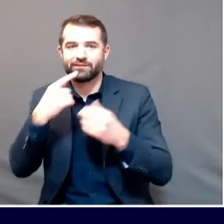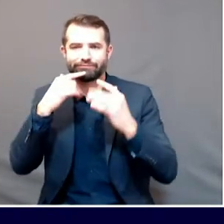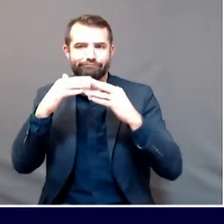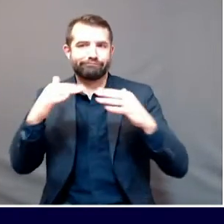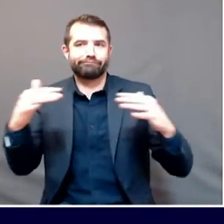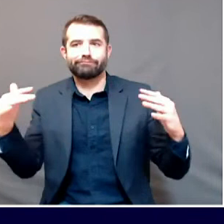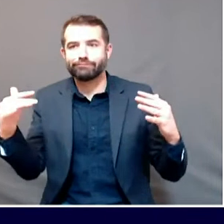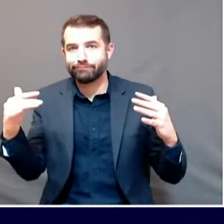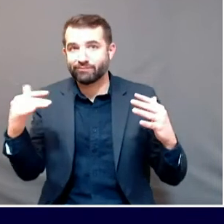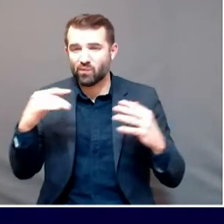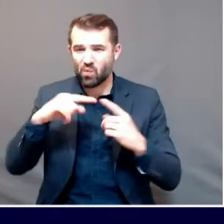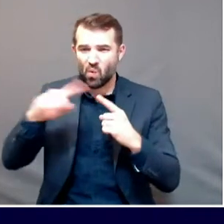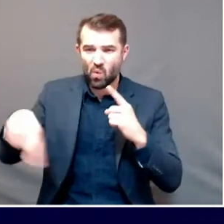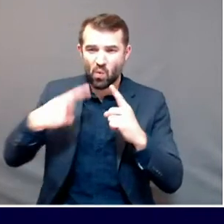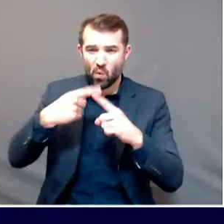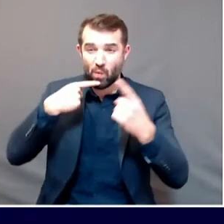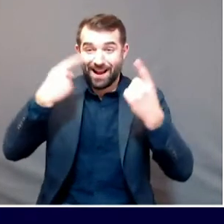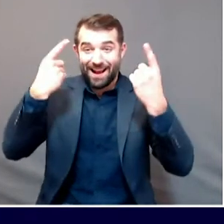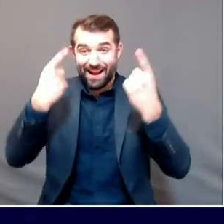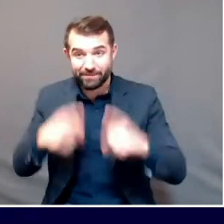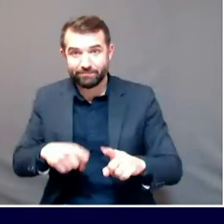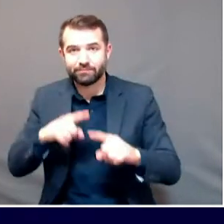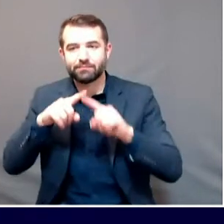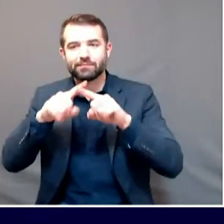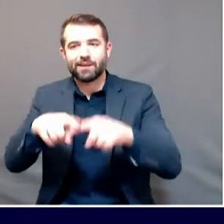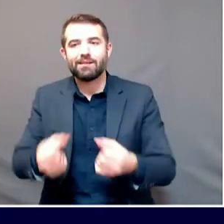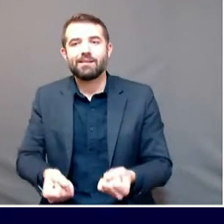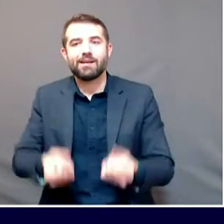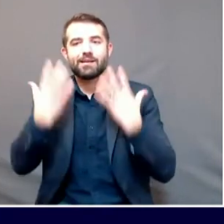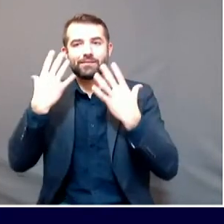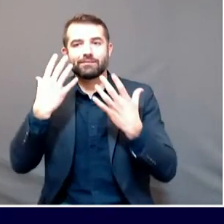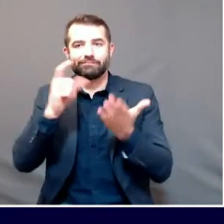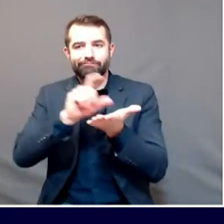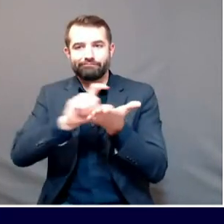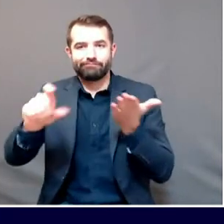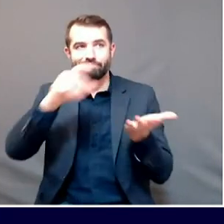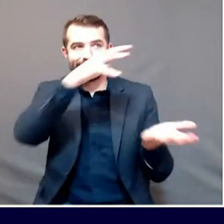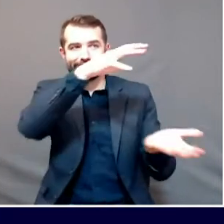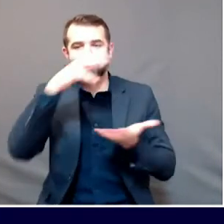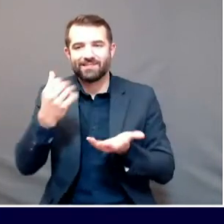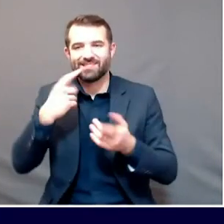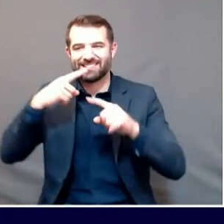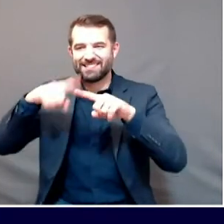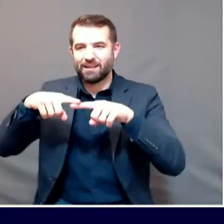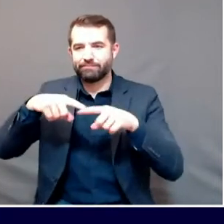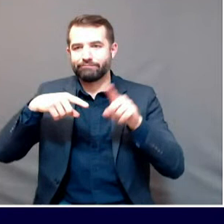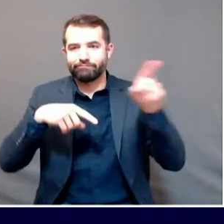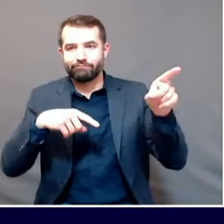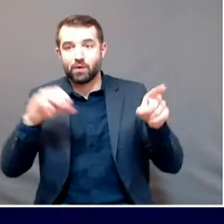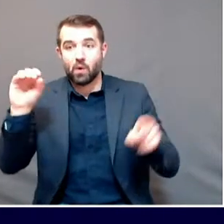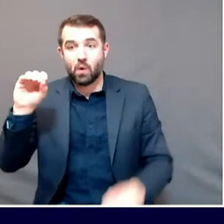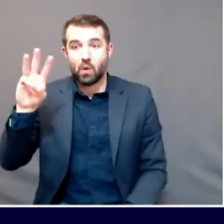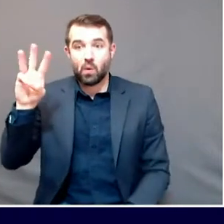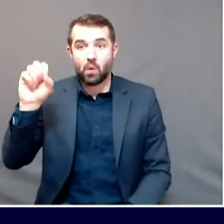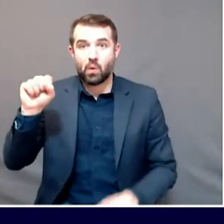direct function of how much vaccine we receive. The news from Operation Warp Speed this week that our allocation was cut,